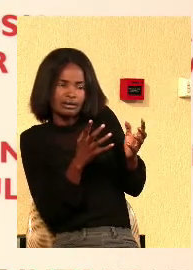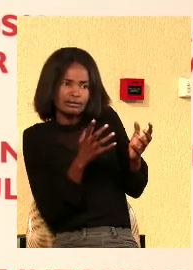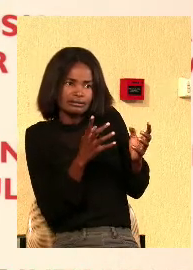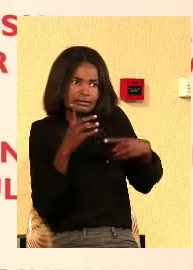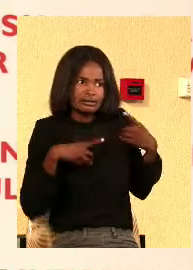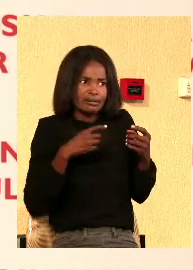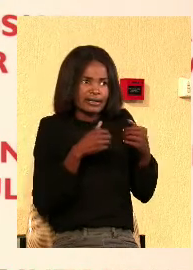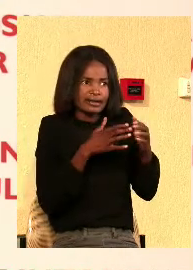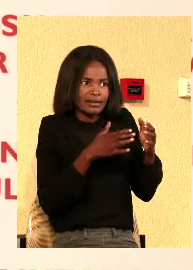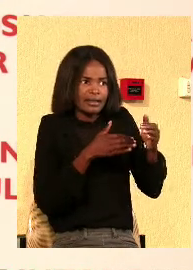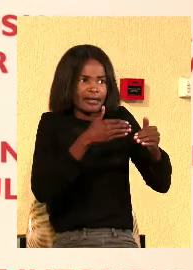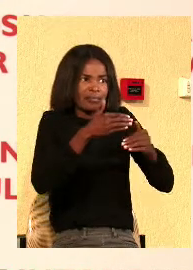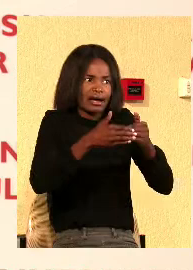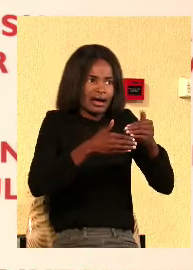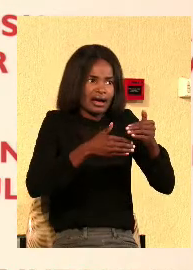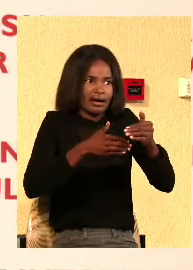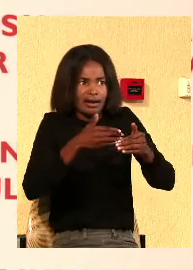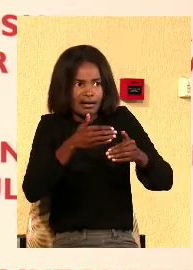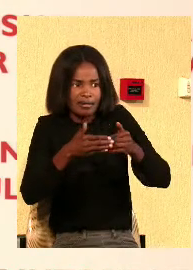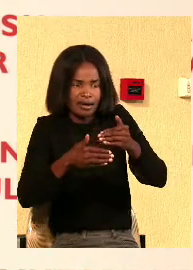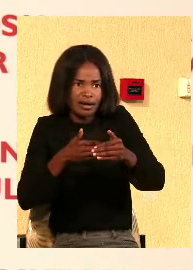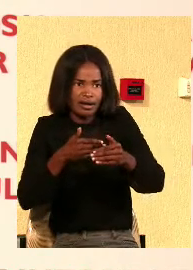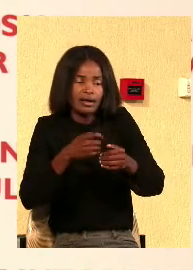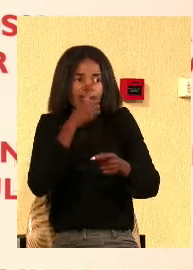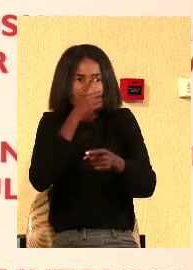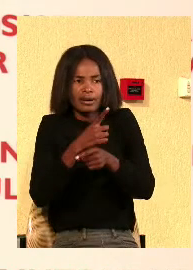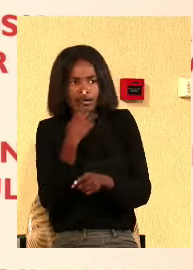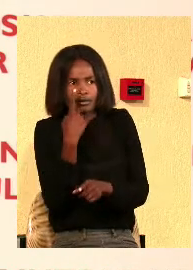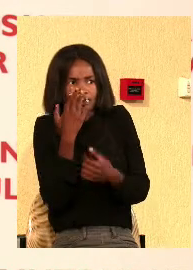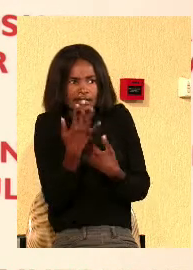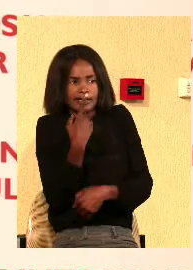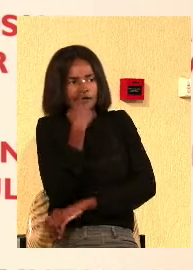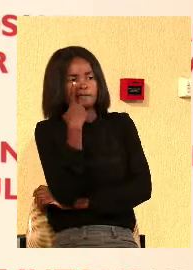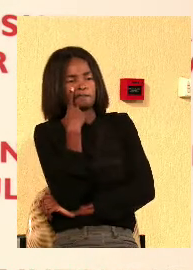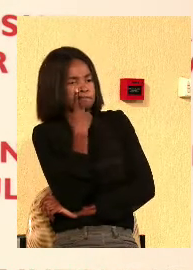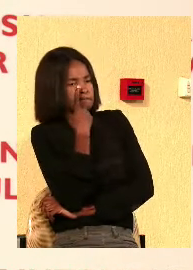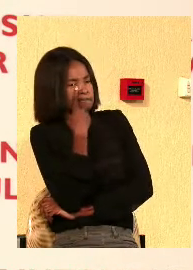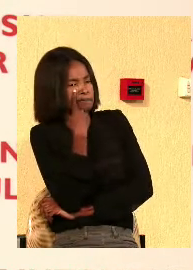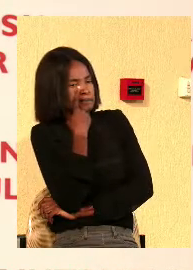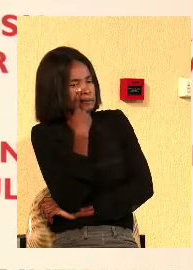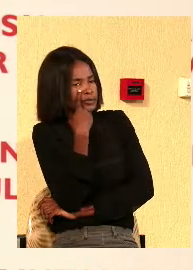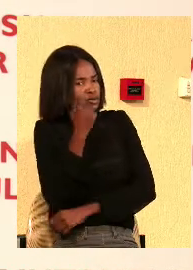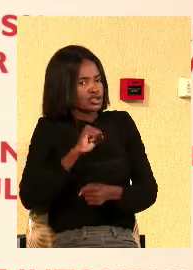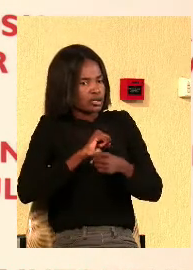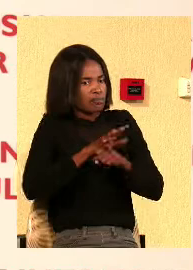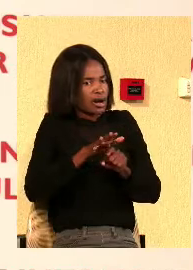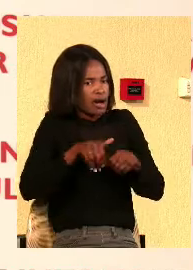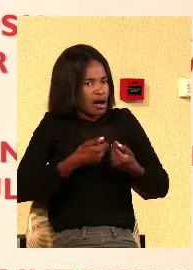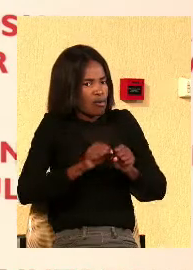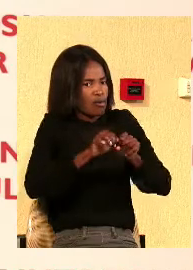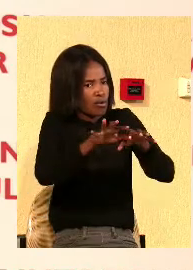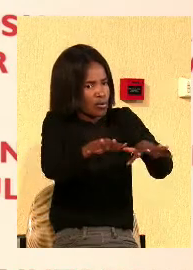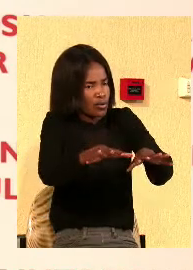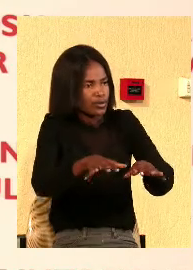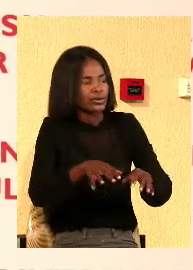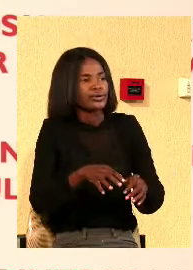actually playing it out. And based on that, we move on the virus. But on more epidemiological data, I think